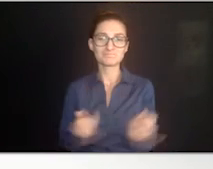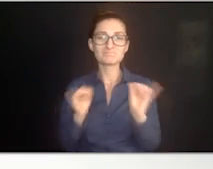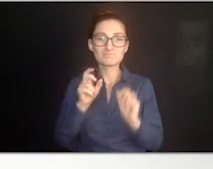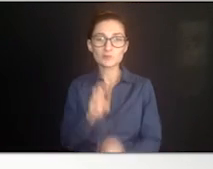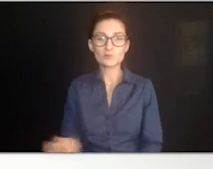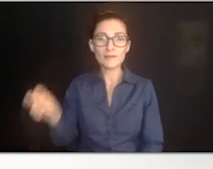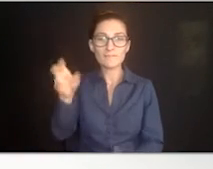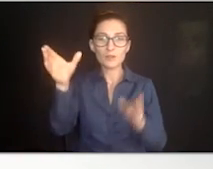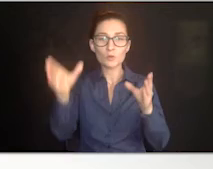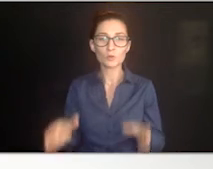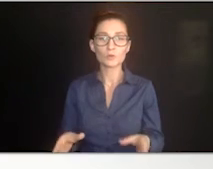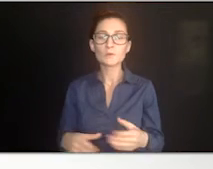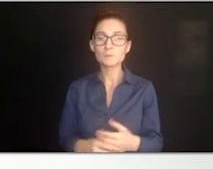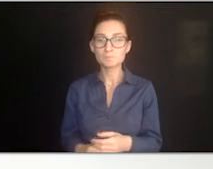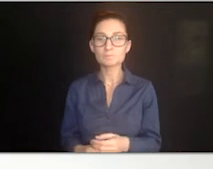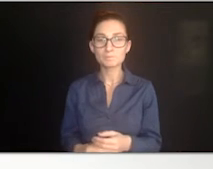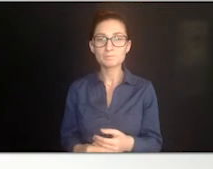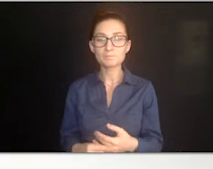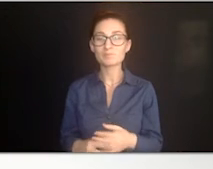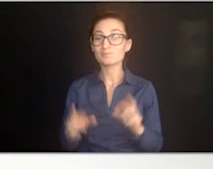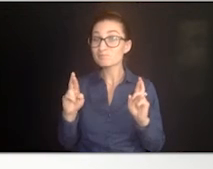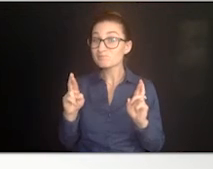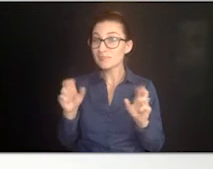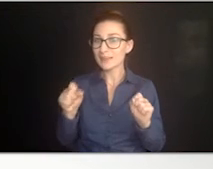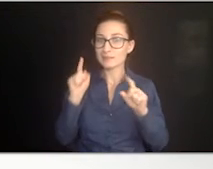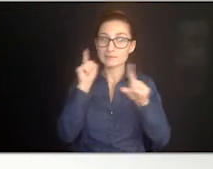travelers to get, hopefully, to and from a job.